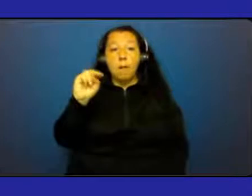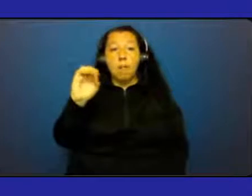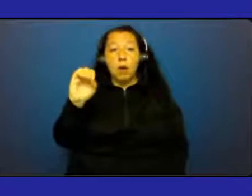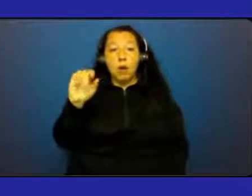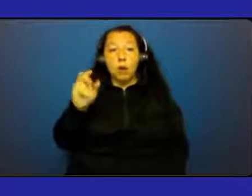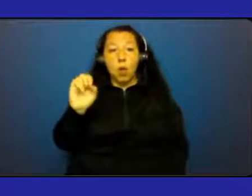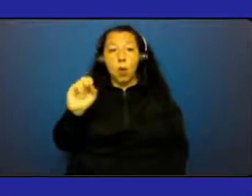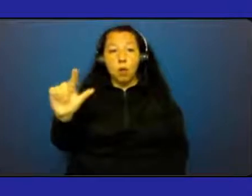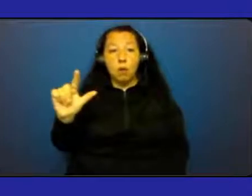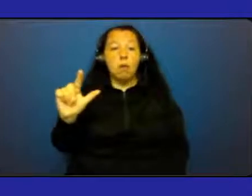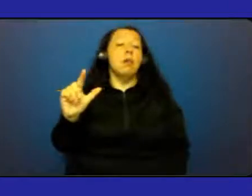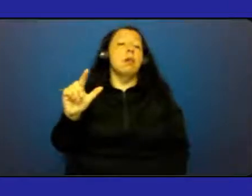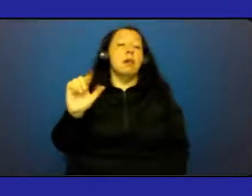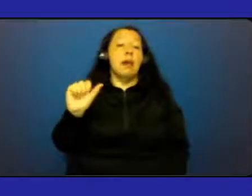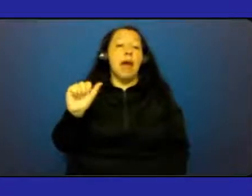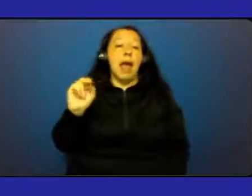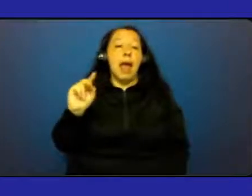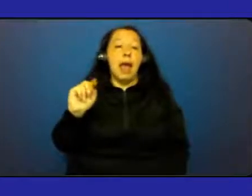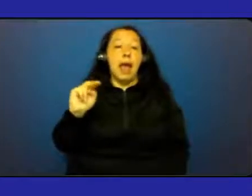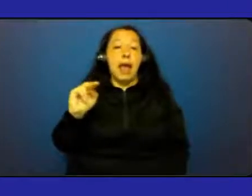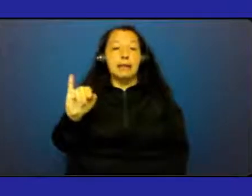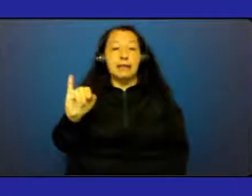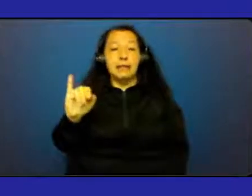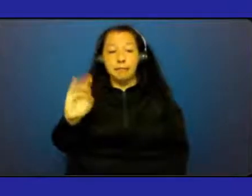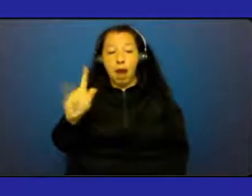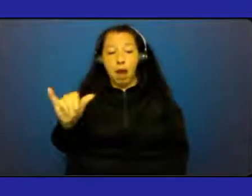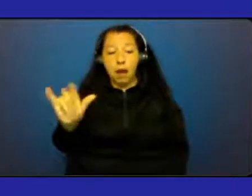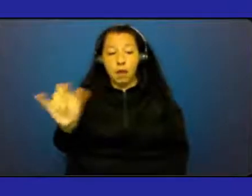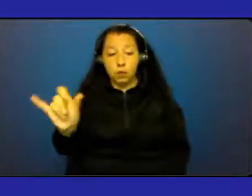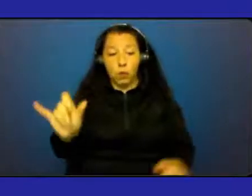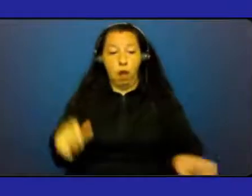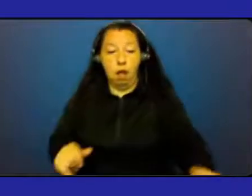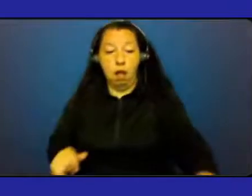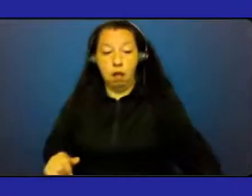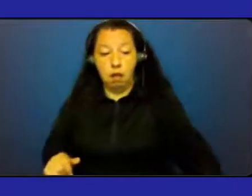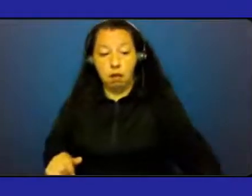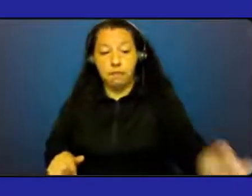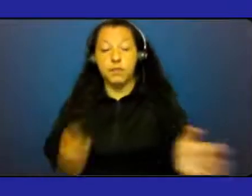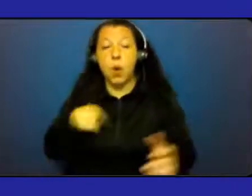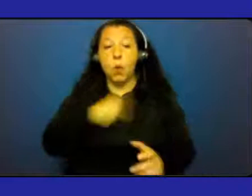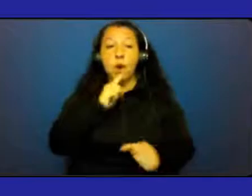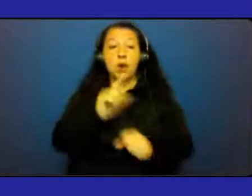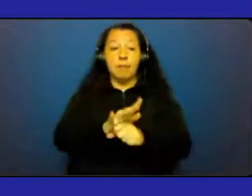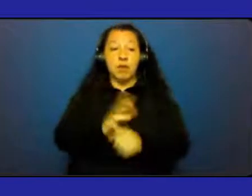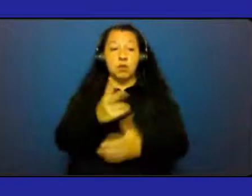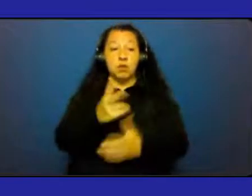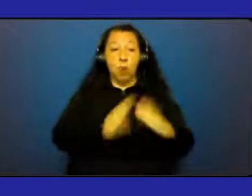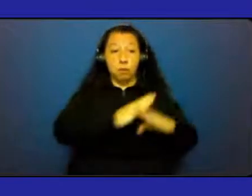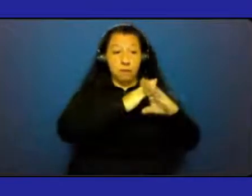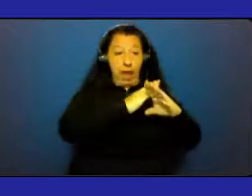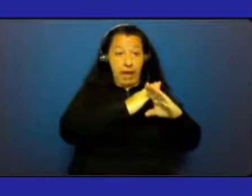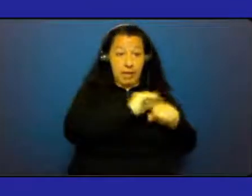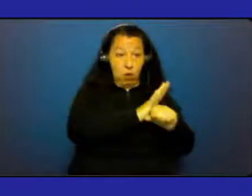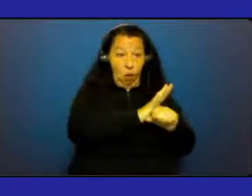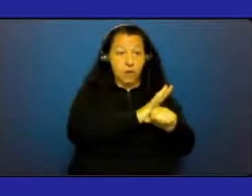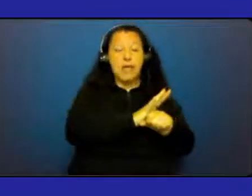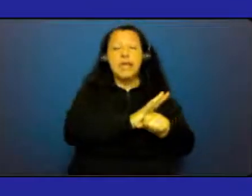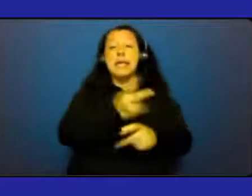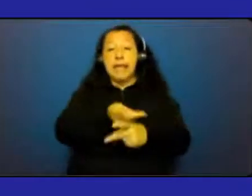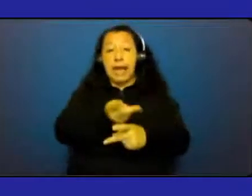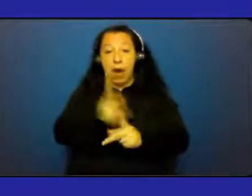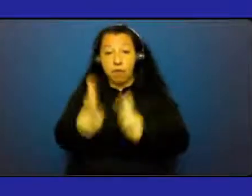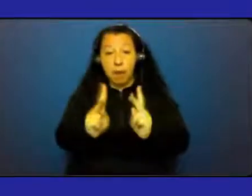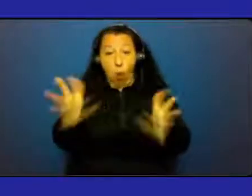if that's the superior care. But we're committed to both preventing COVID, to treating people who